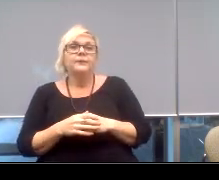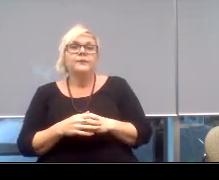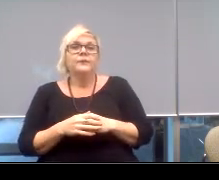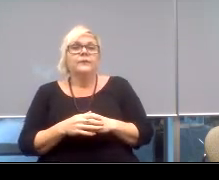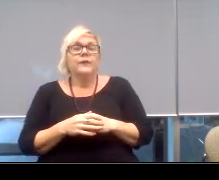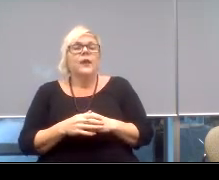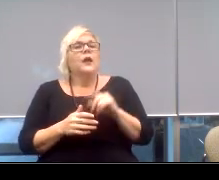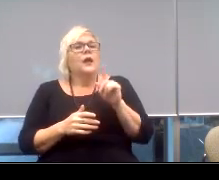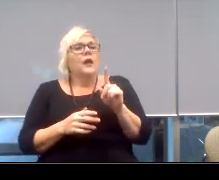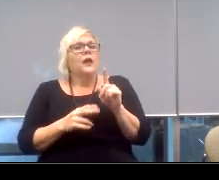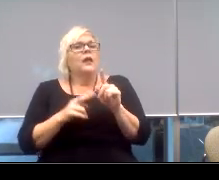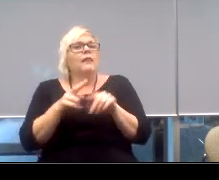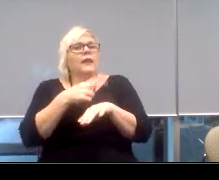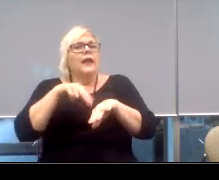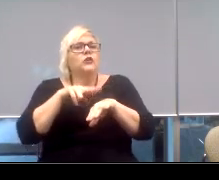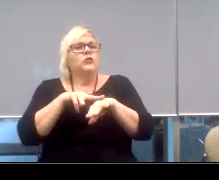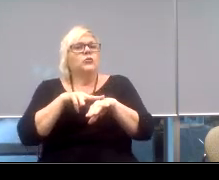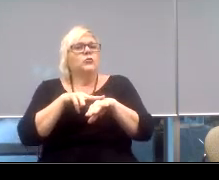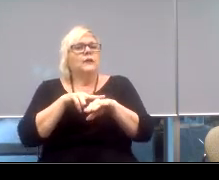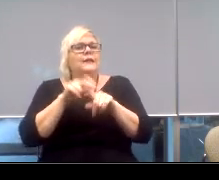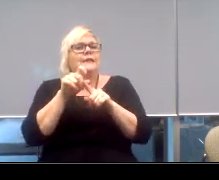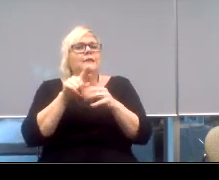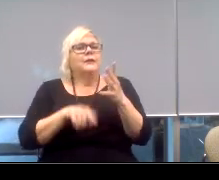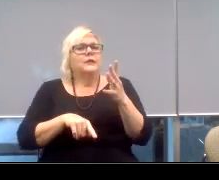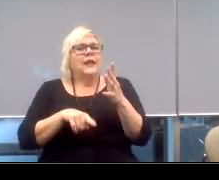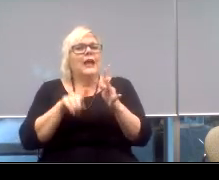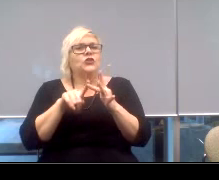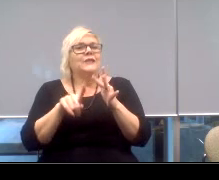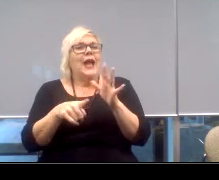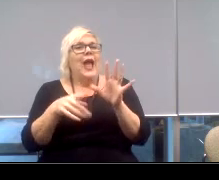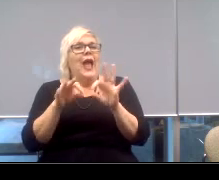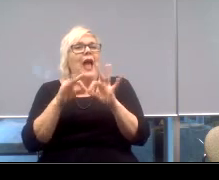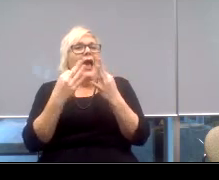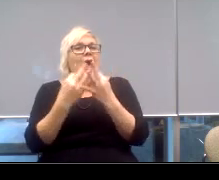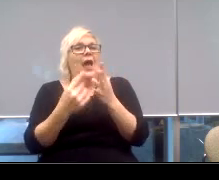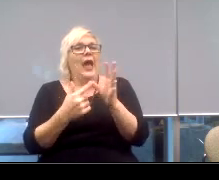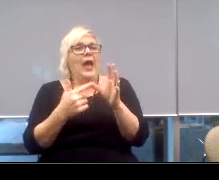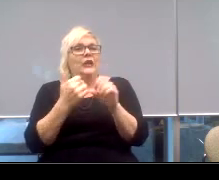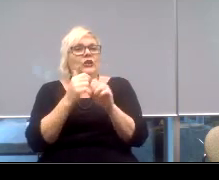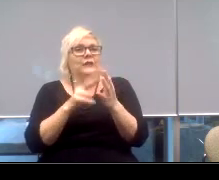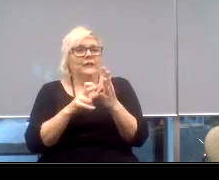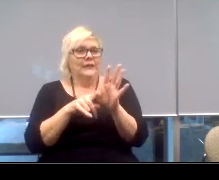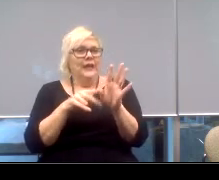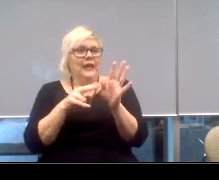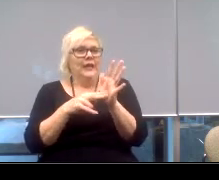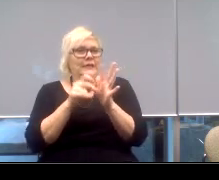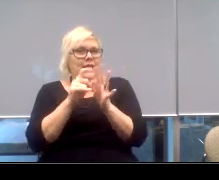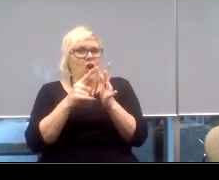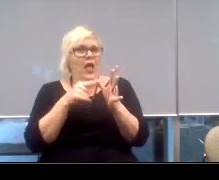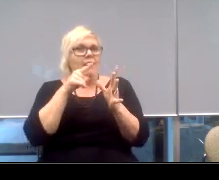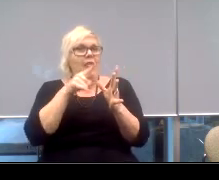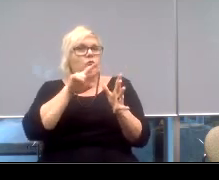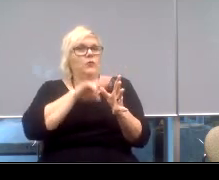Now, the National Disability Insurance Agency, the NDIA, delivers the National Disability Insurance